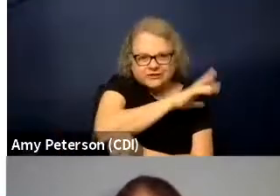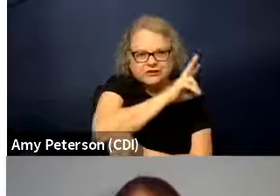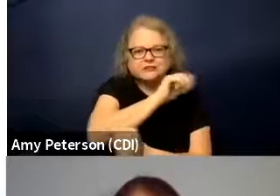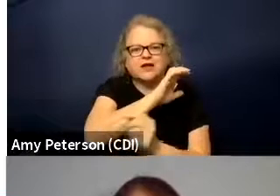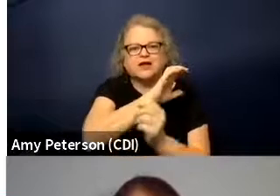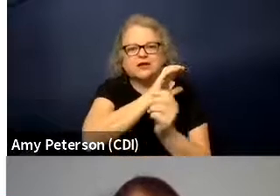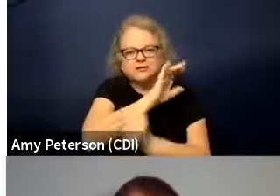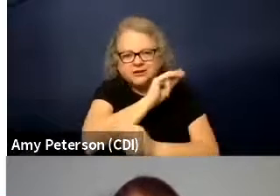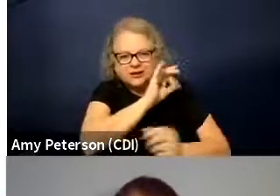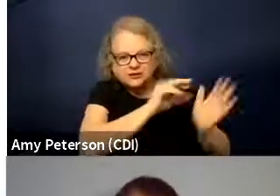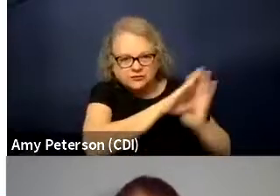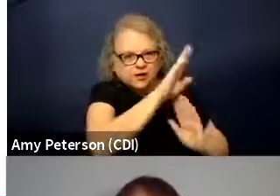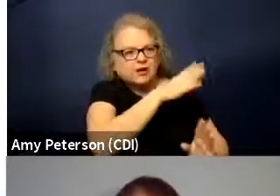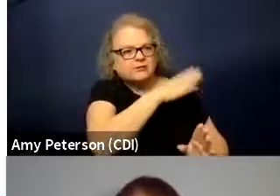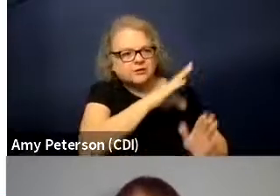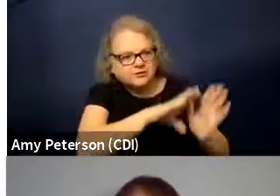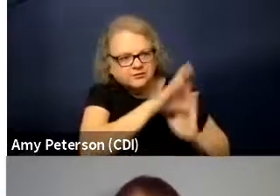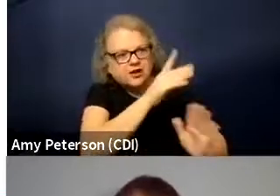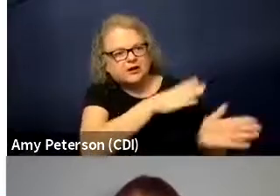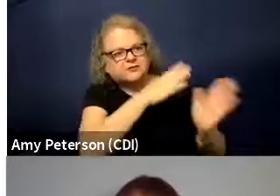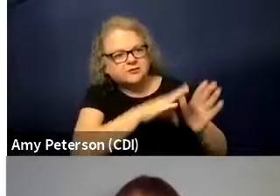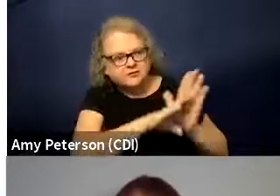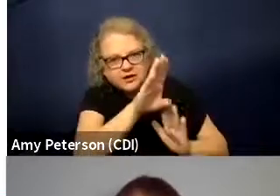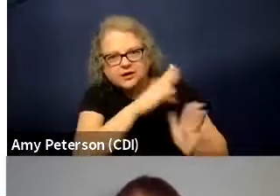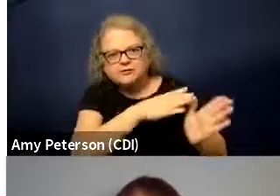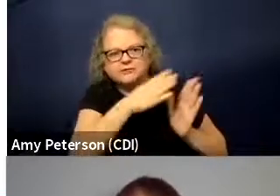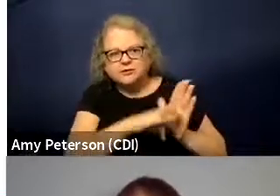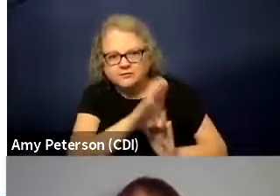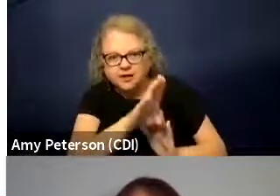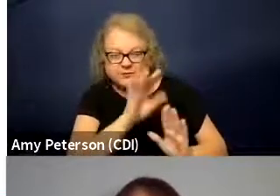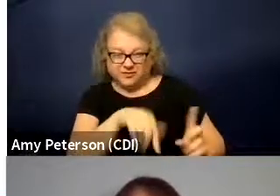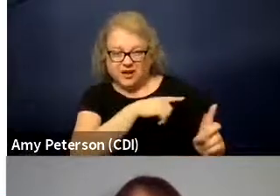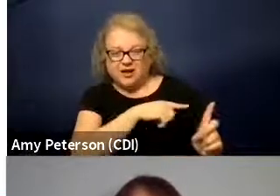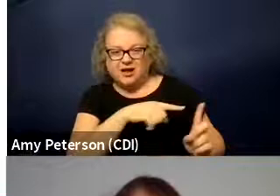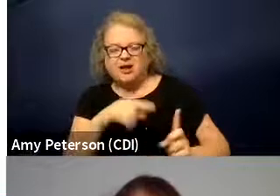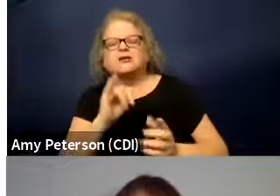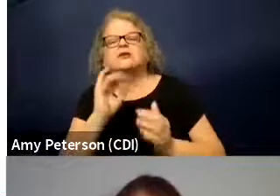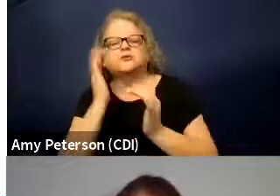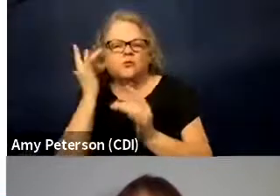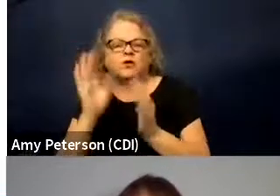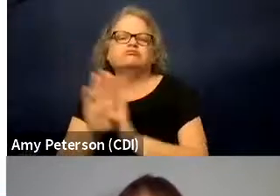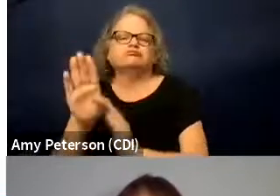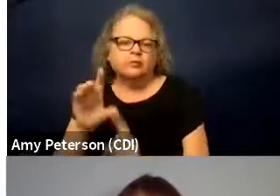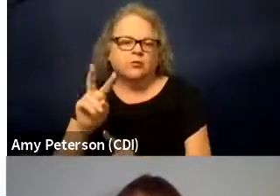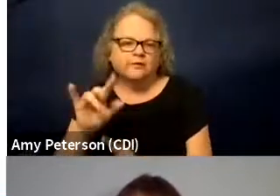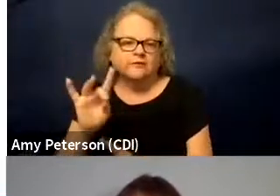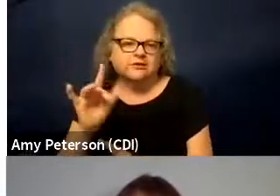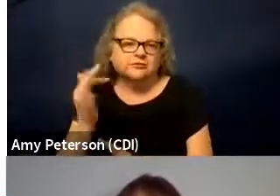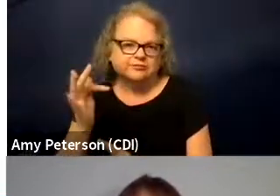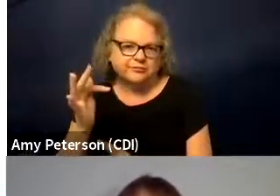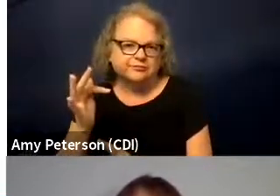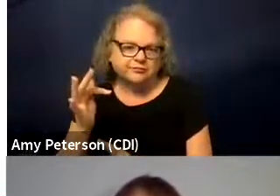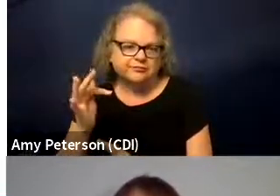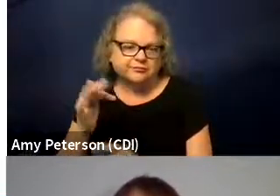There are 3 stages to making a vaccine. The first stage is the basic science